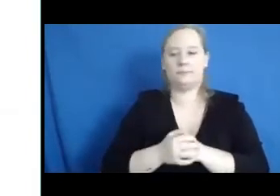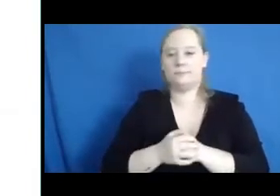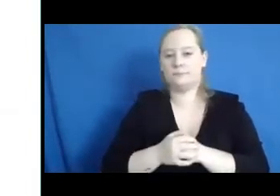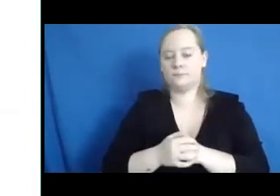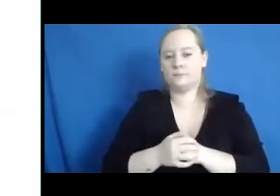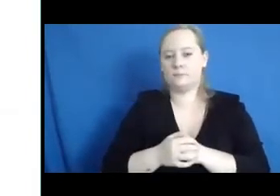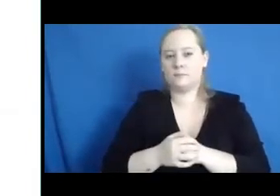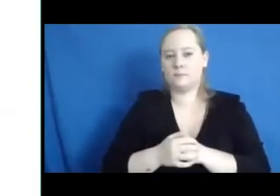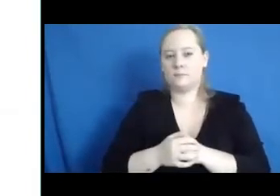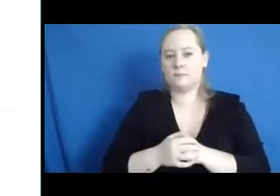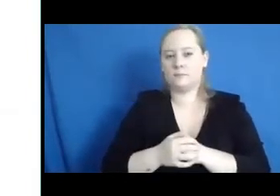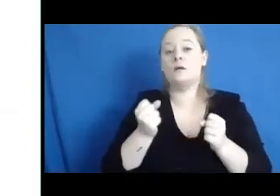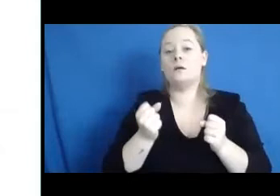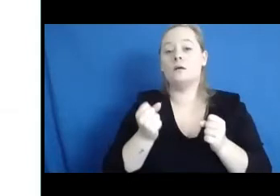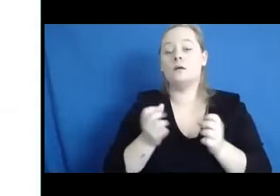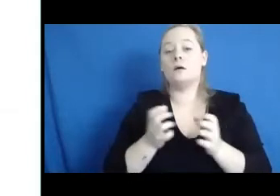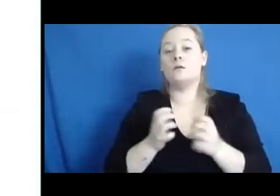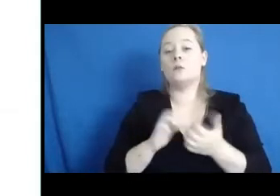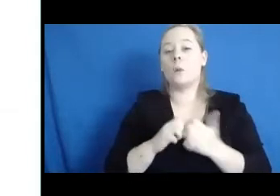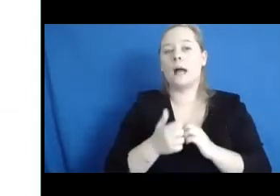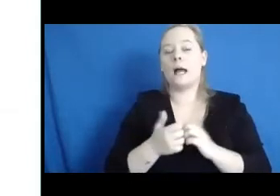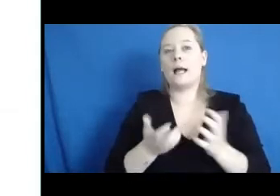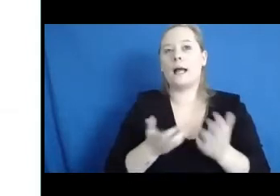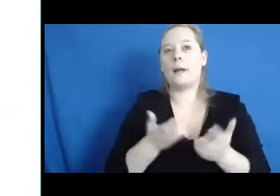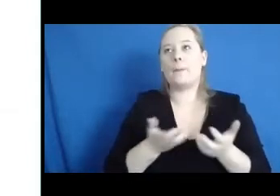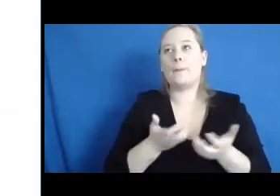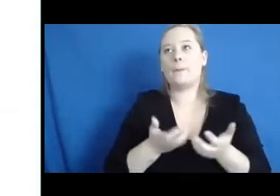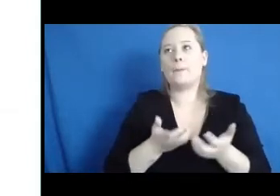As far as how